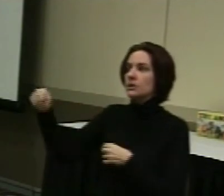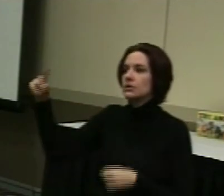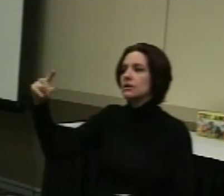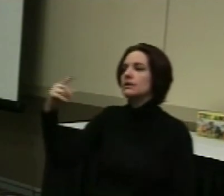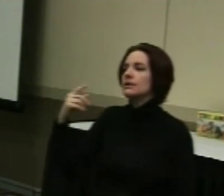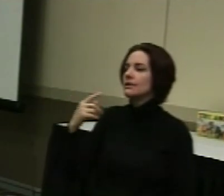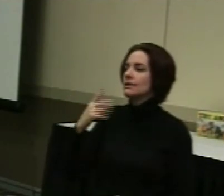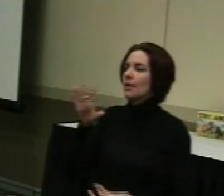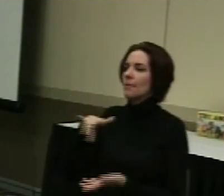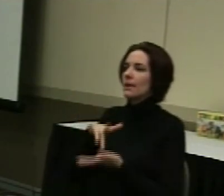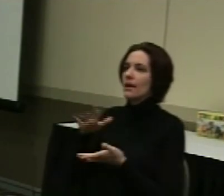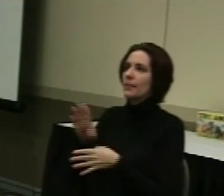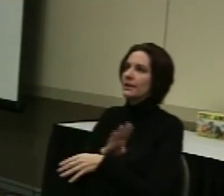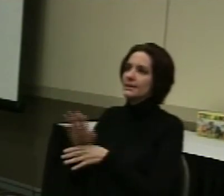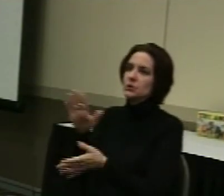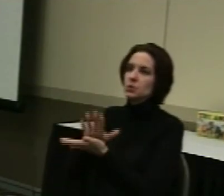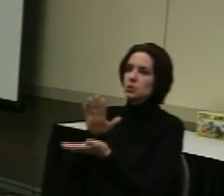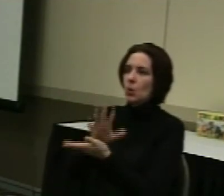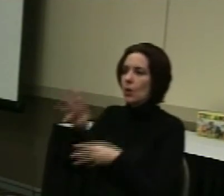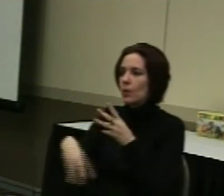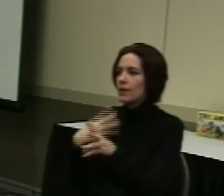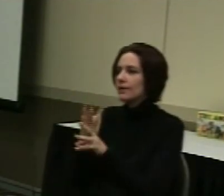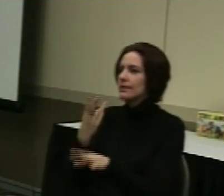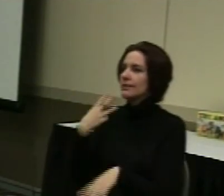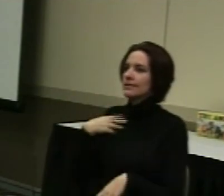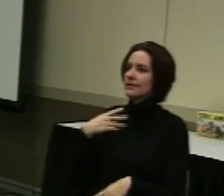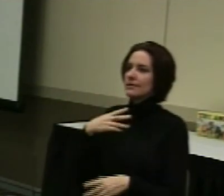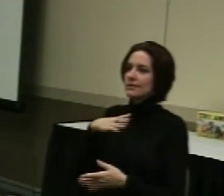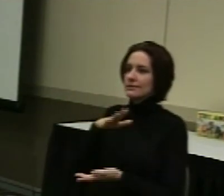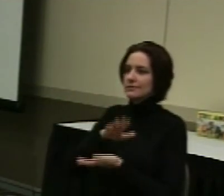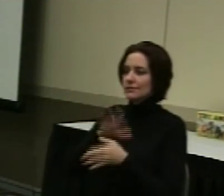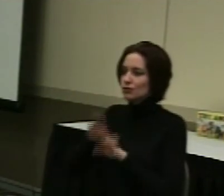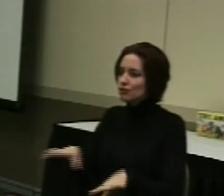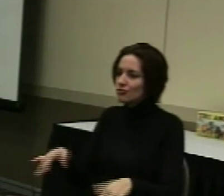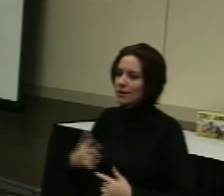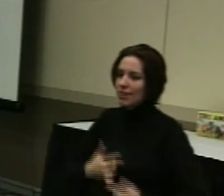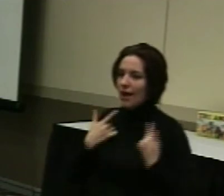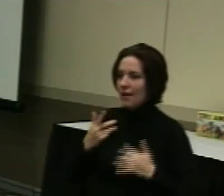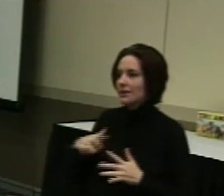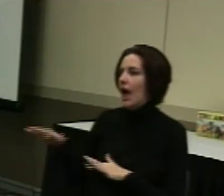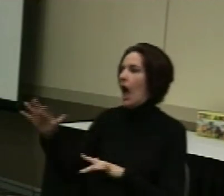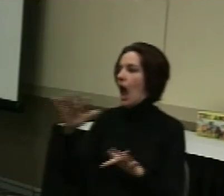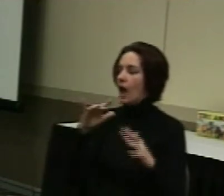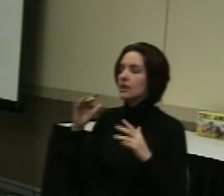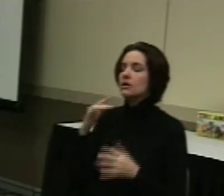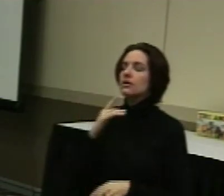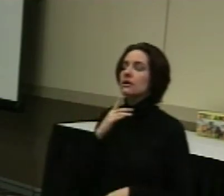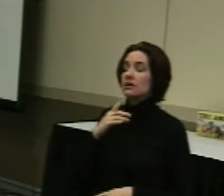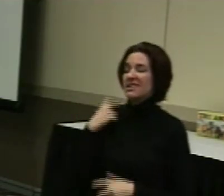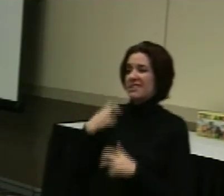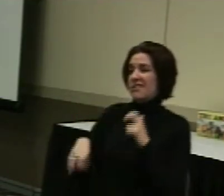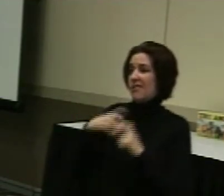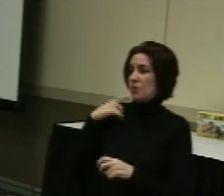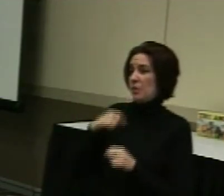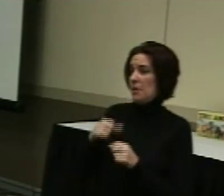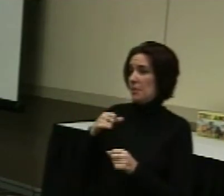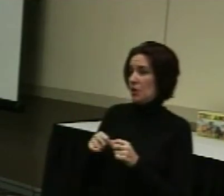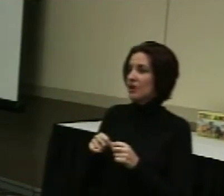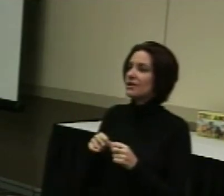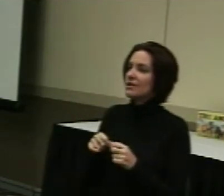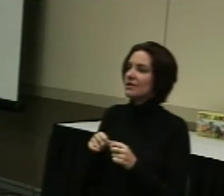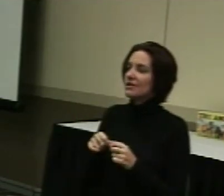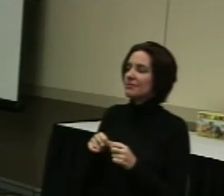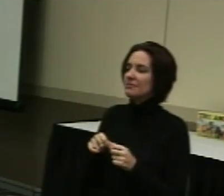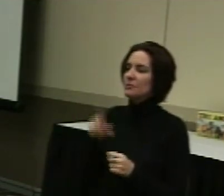school world, in the middle of a busy children's lives, it's hard to remember that you need